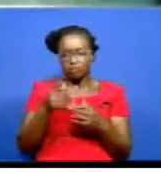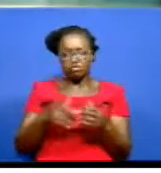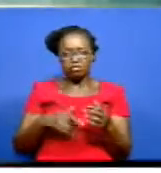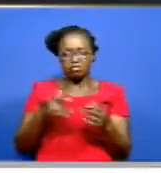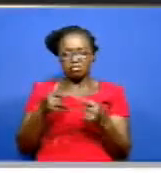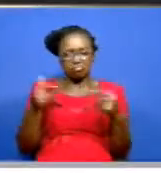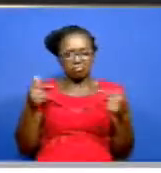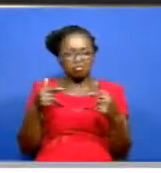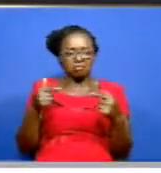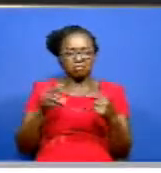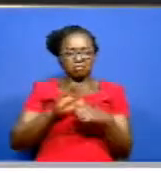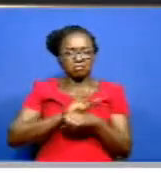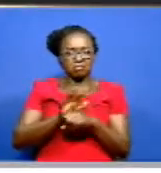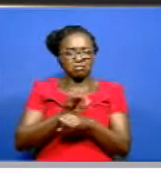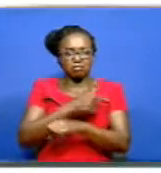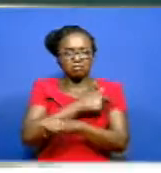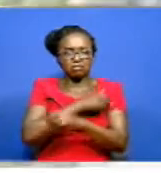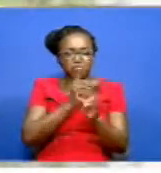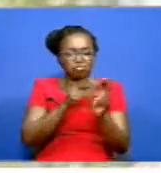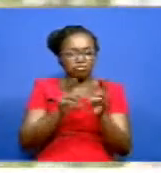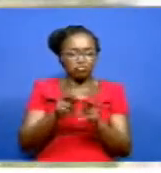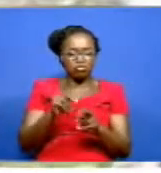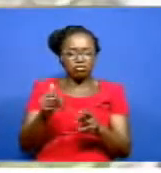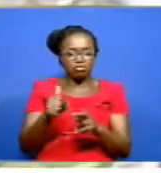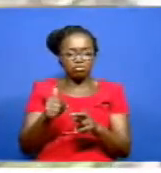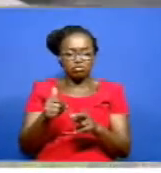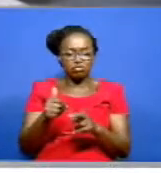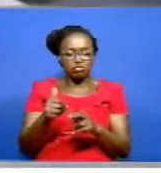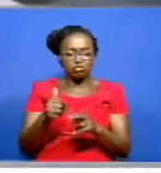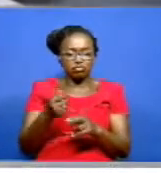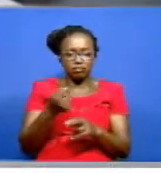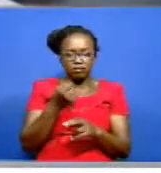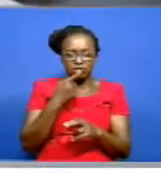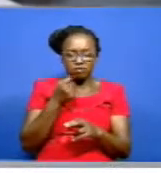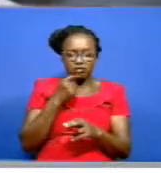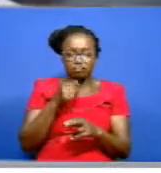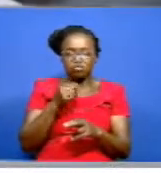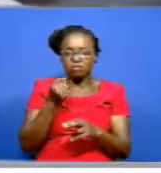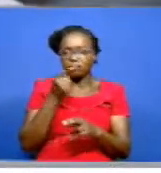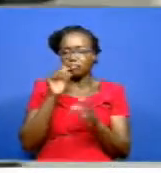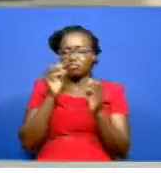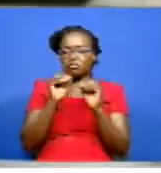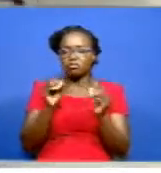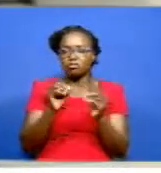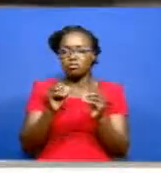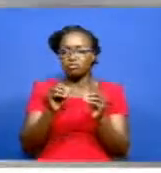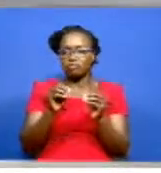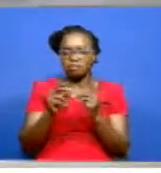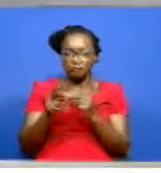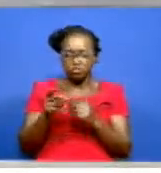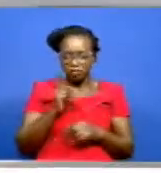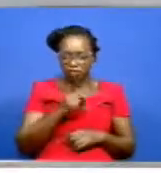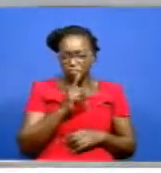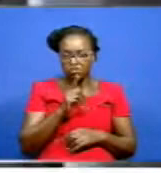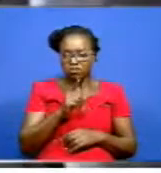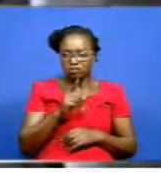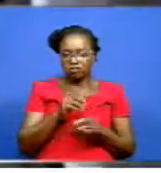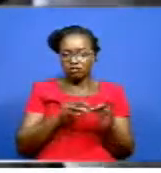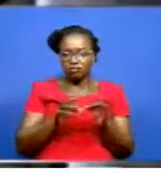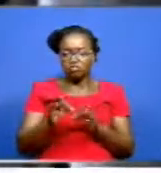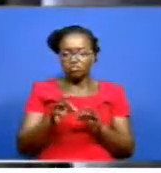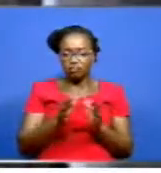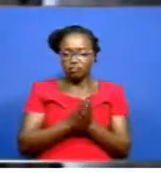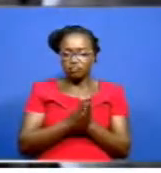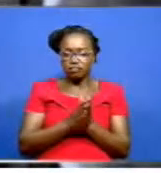COVID-19 vaccines, which is normal to any vaccine or drug. As a precautionary measure, WHO recommends